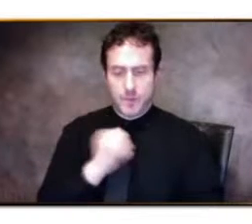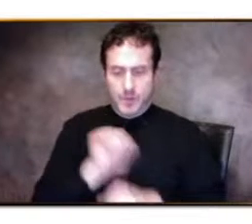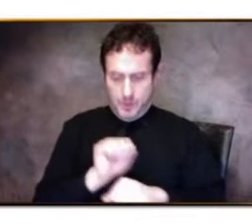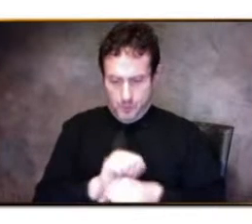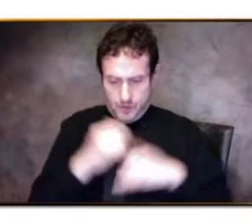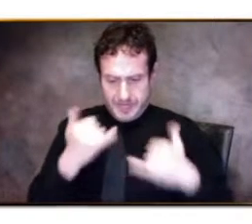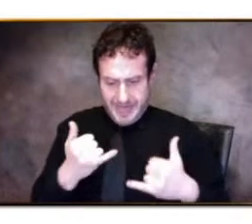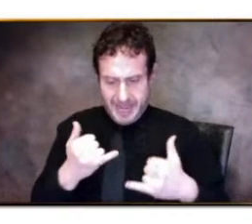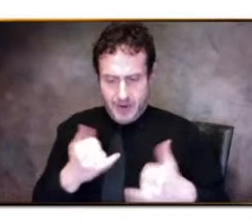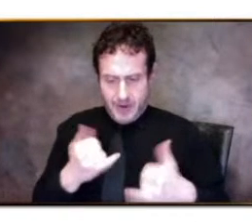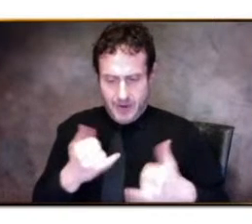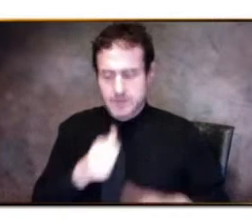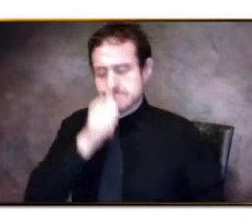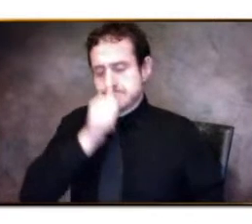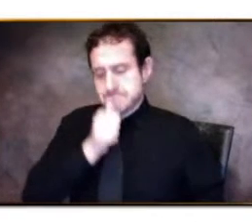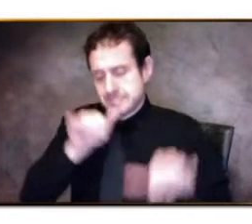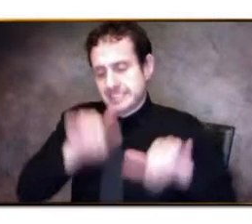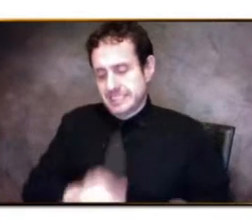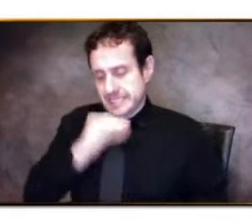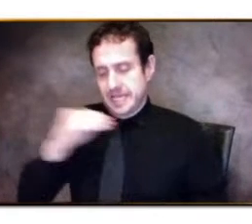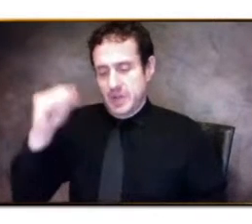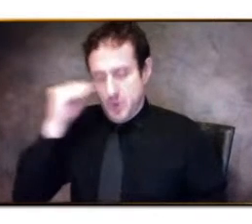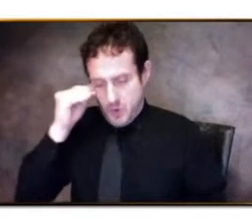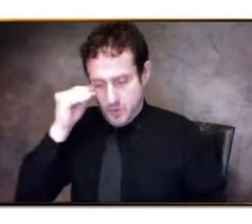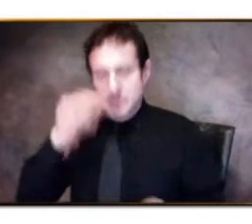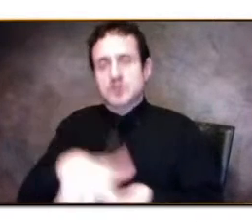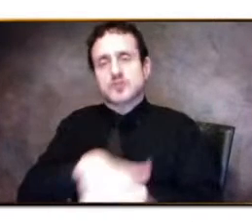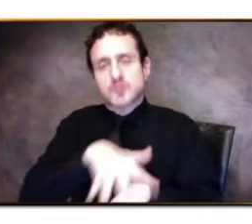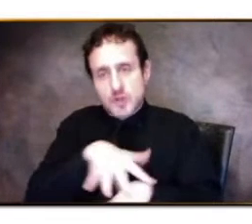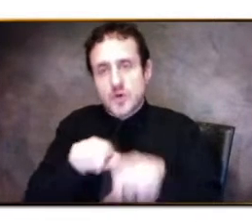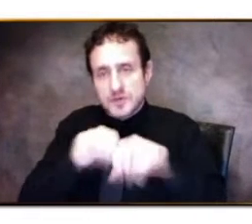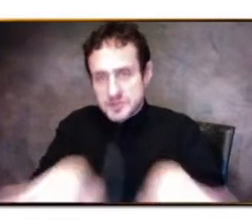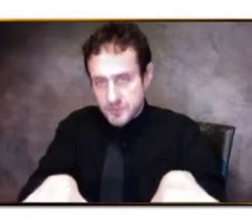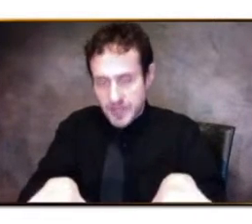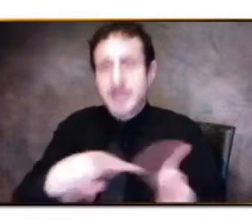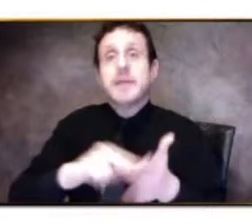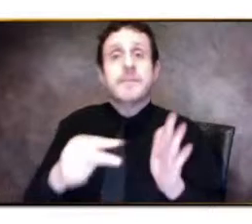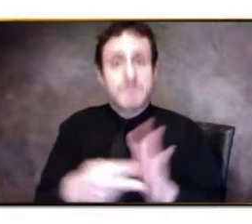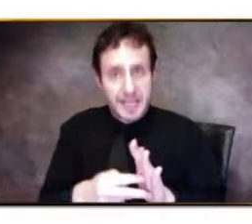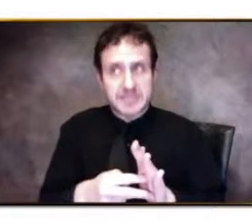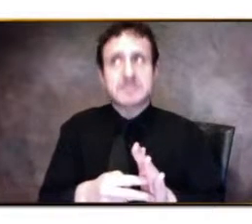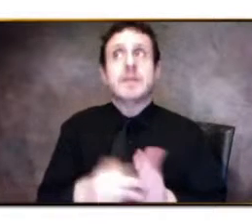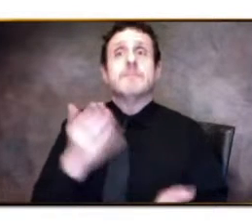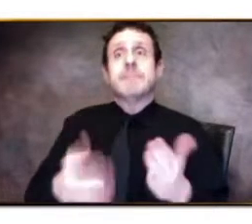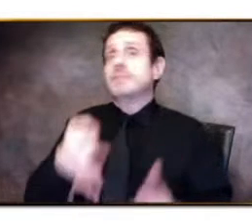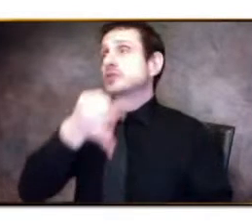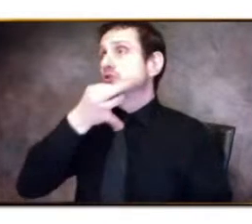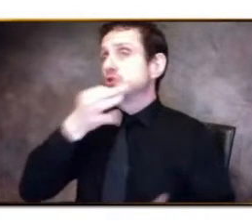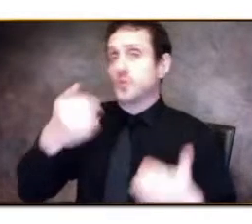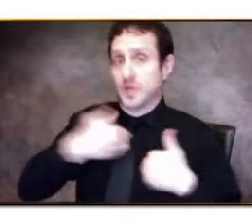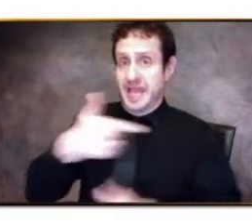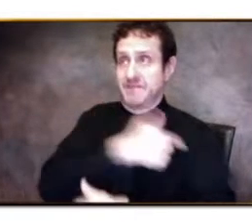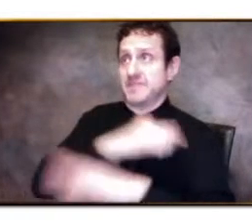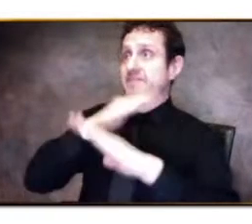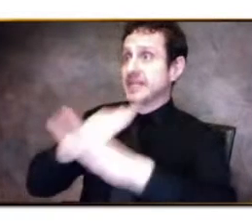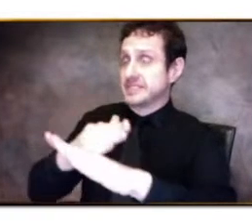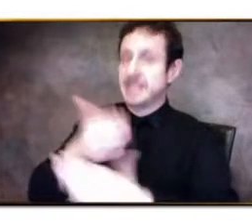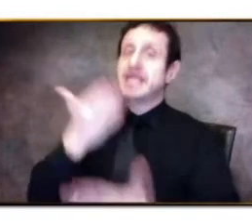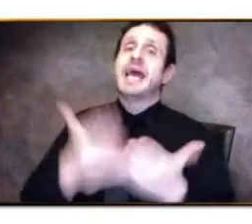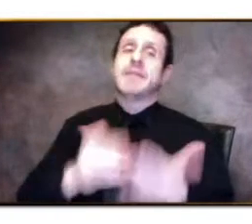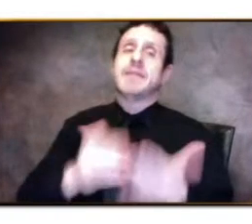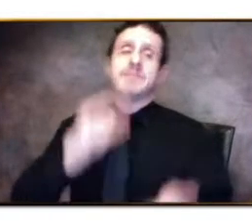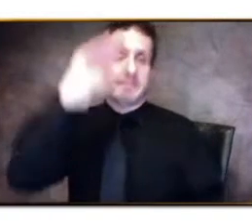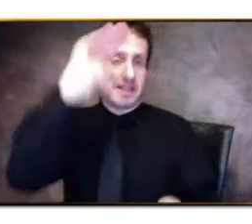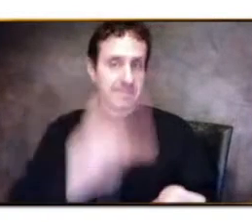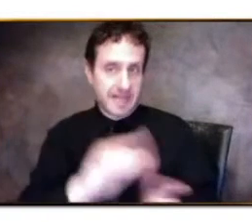widespread distribution of the vaccines, with fewer lives lost along the way. Just